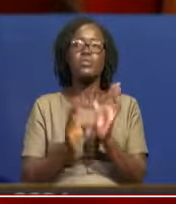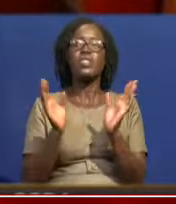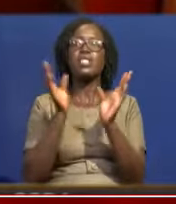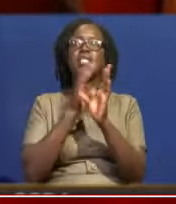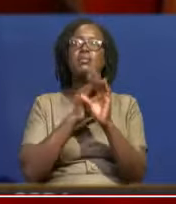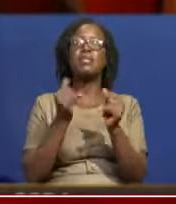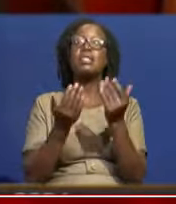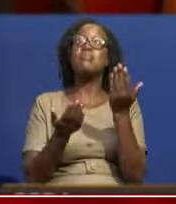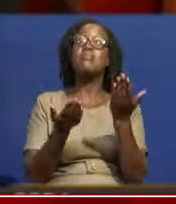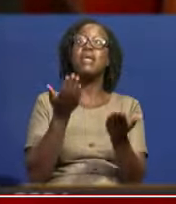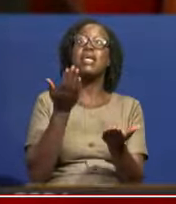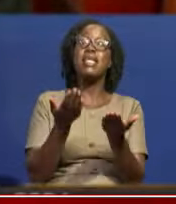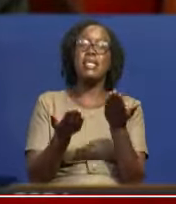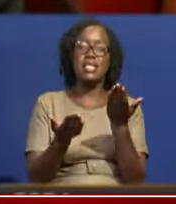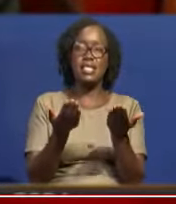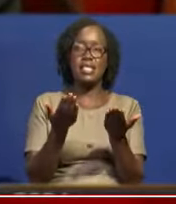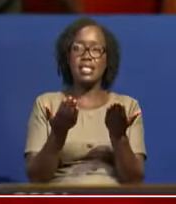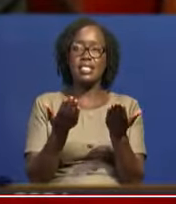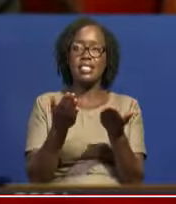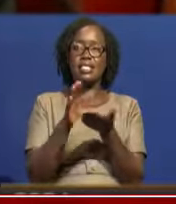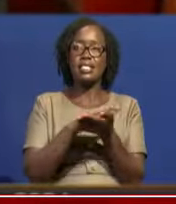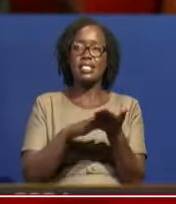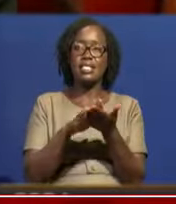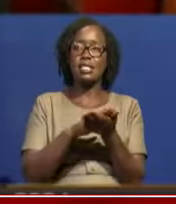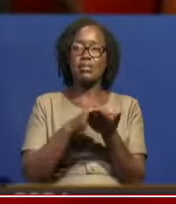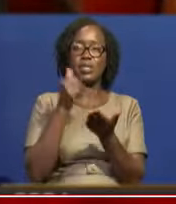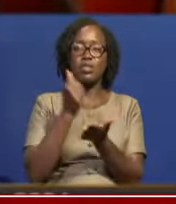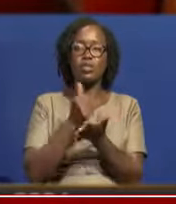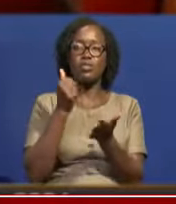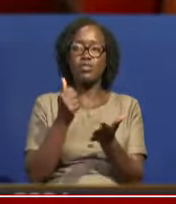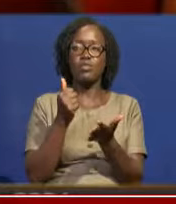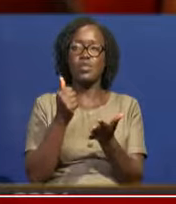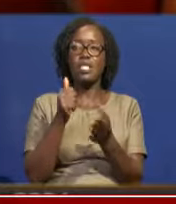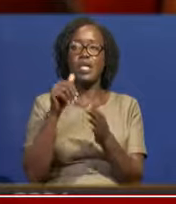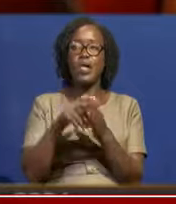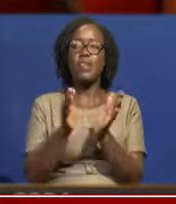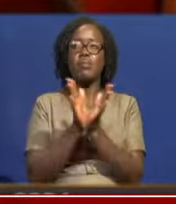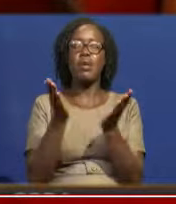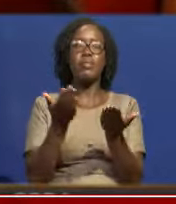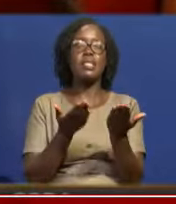President may establish an office in the public service.